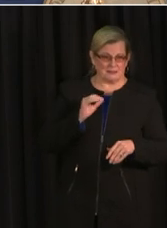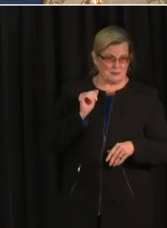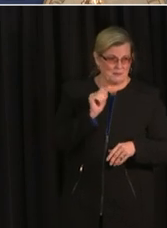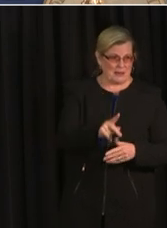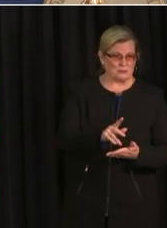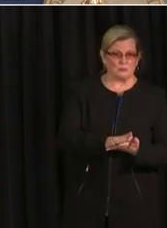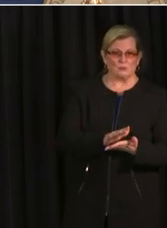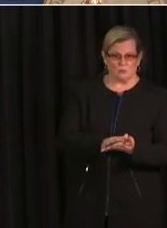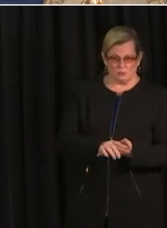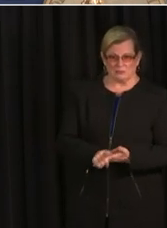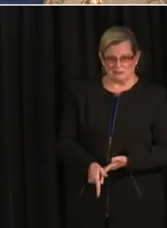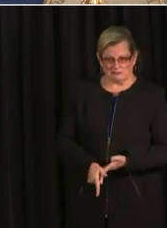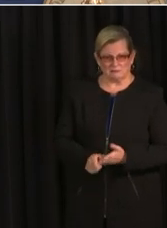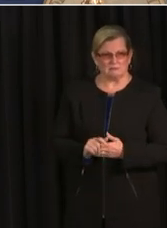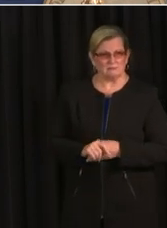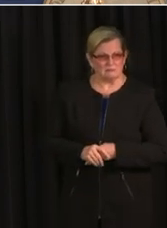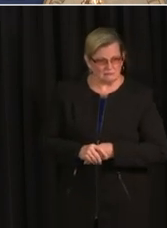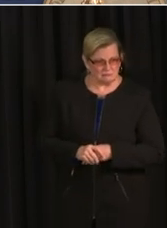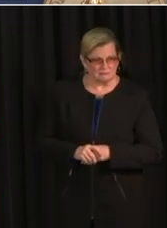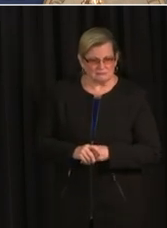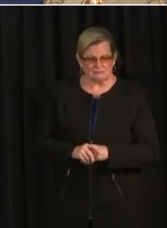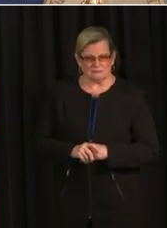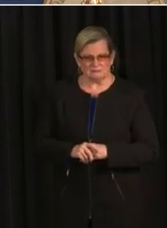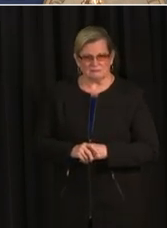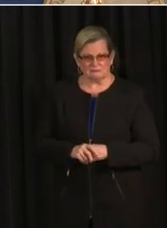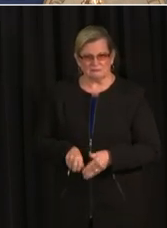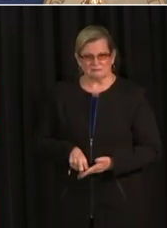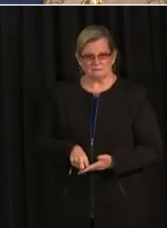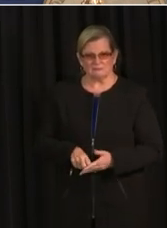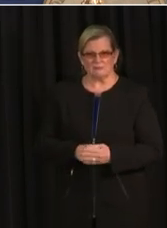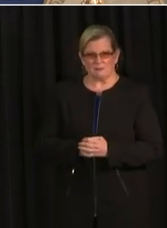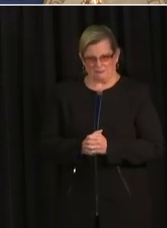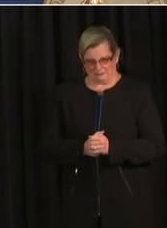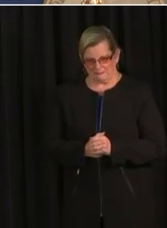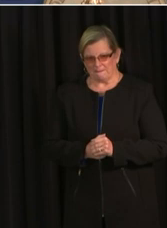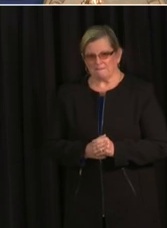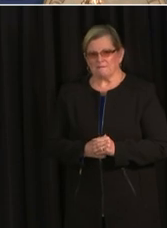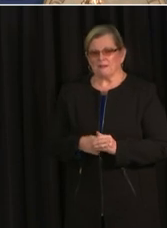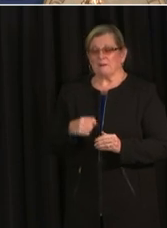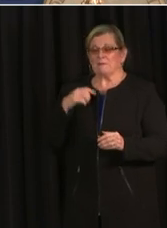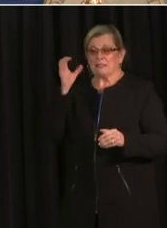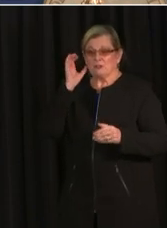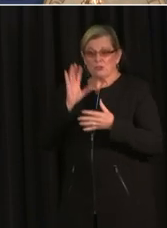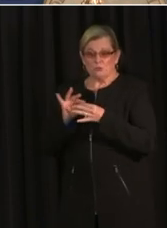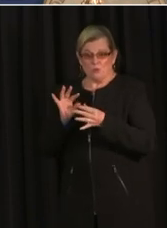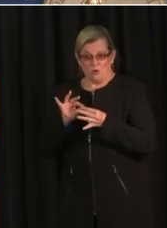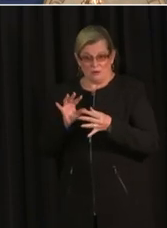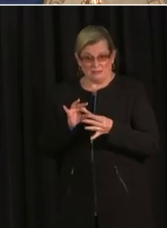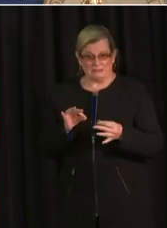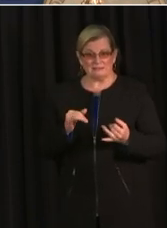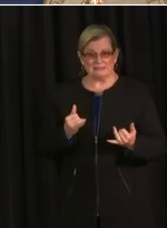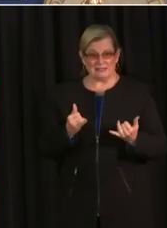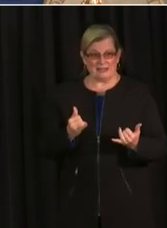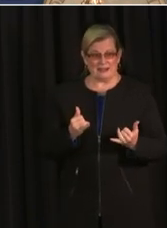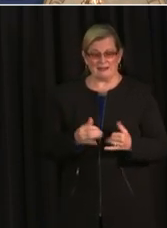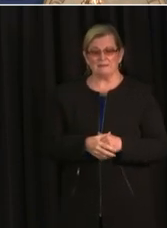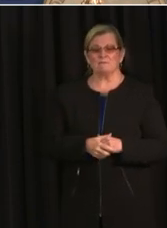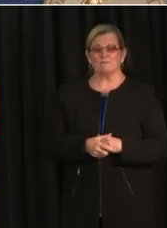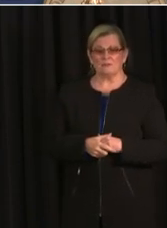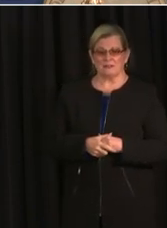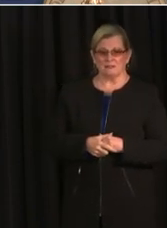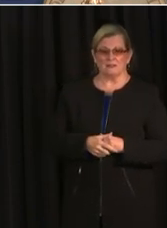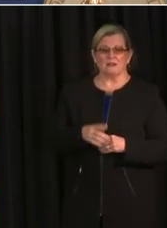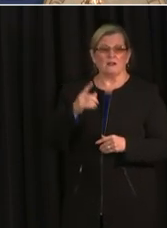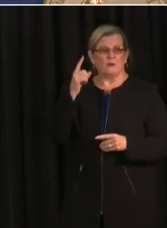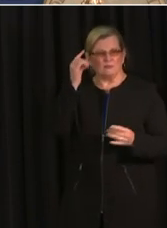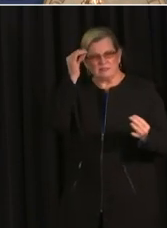school. So I've heard too many stories from parents to know to share today, but we're thinking